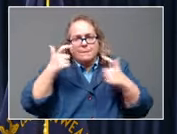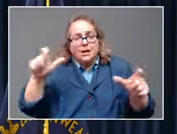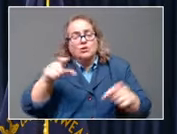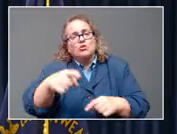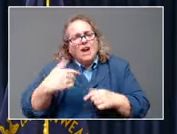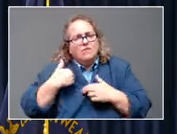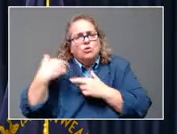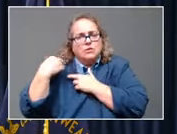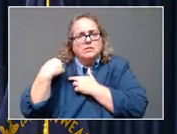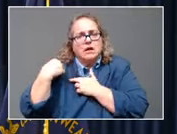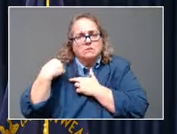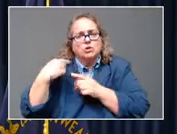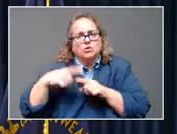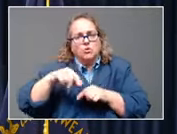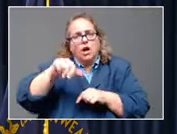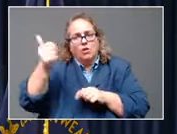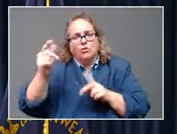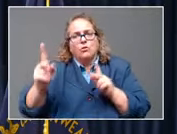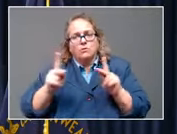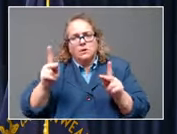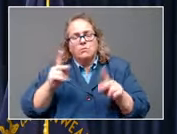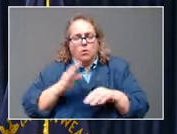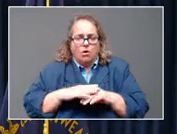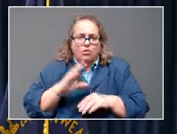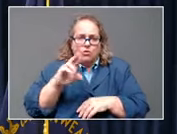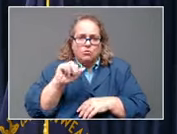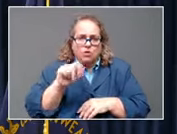to others on the road.